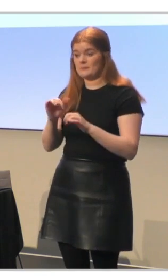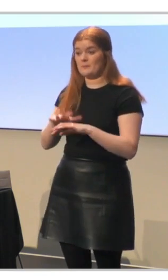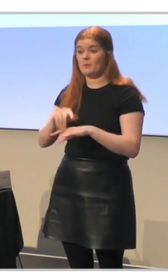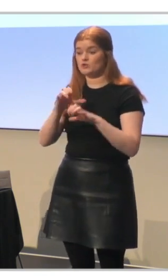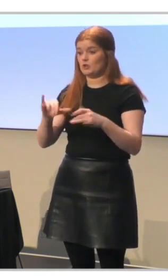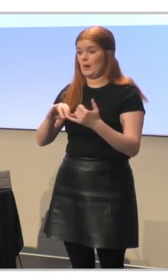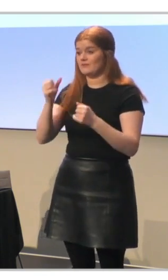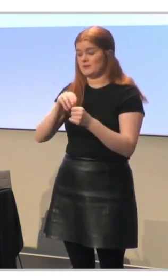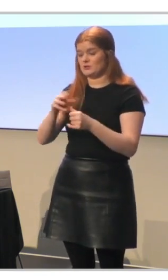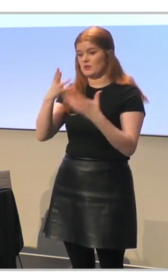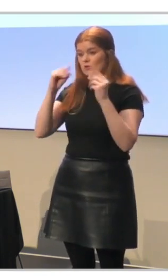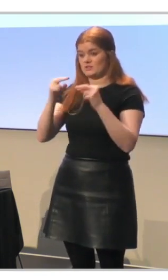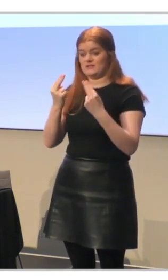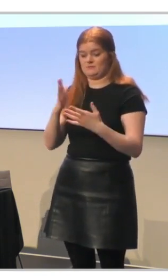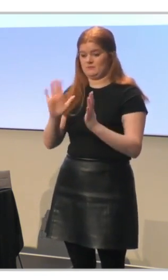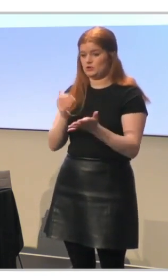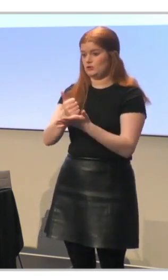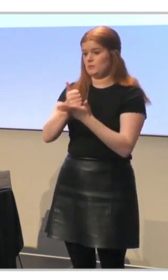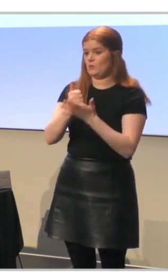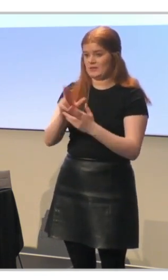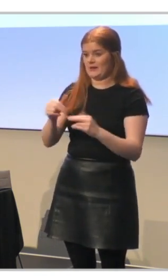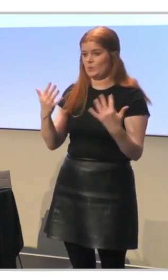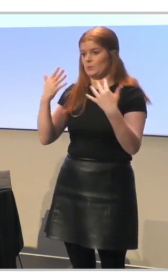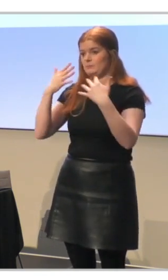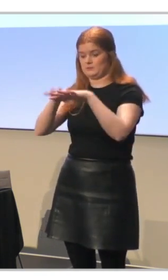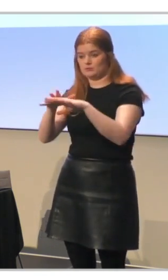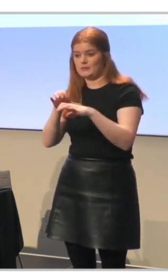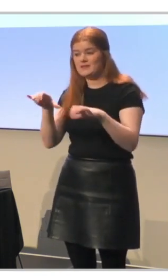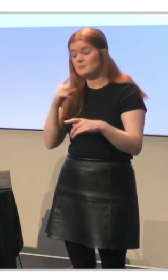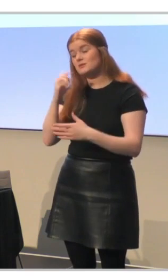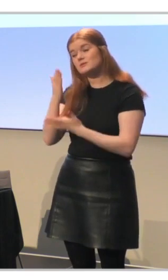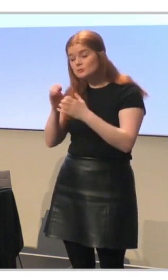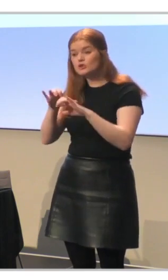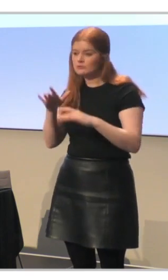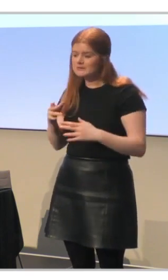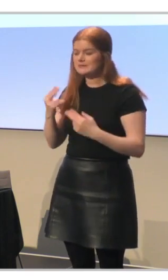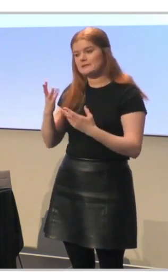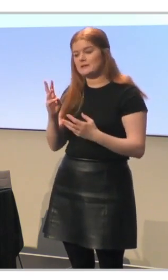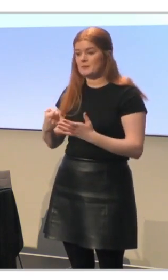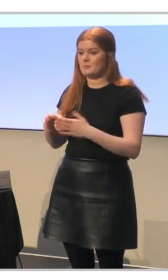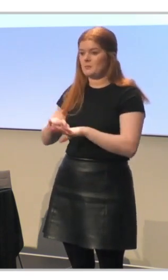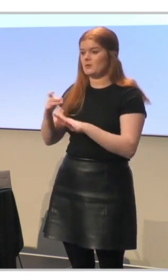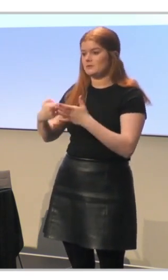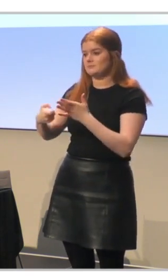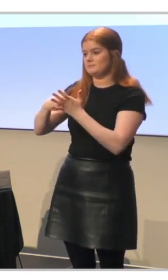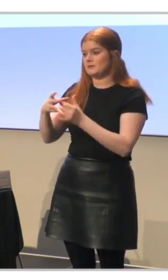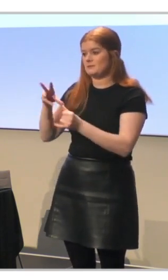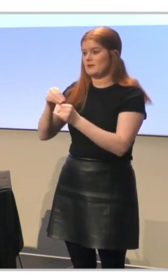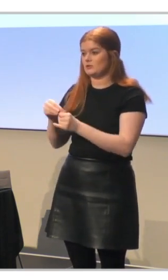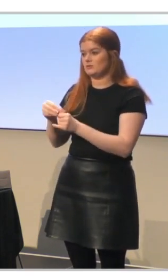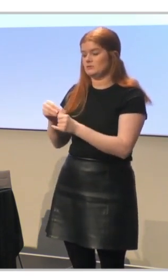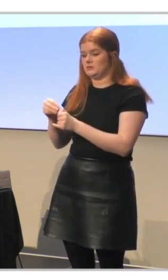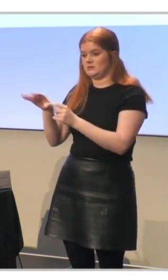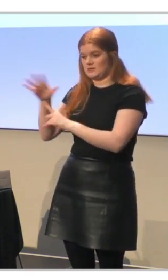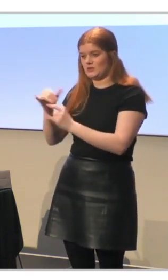special education needs are supported to attend mainstream classes, some children do require more specialised settings such as the